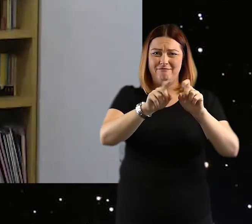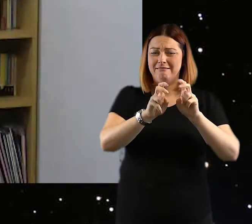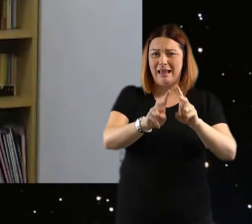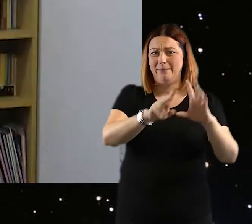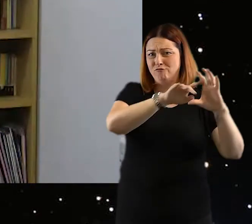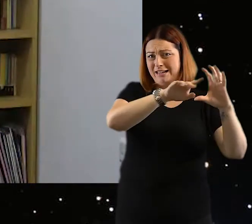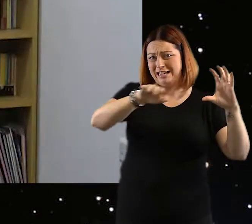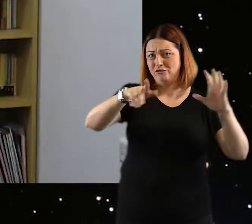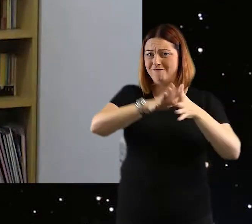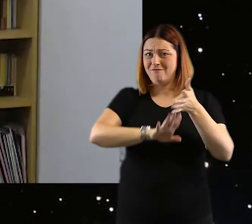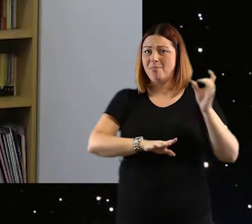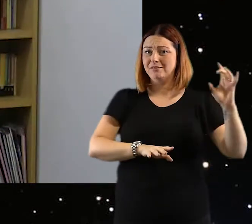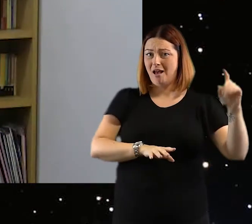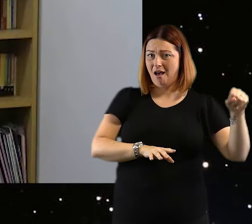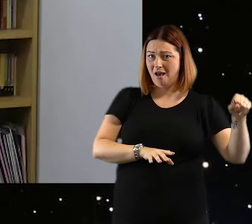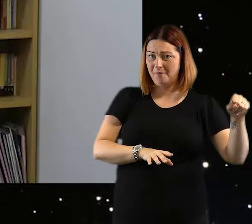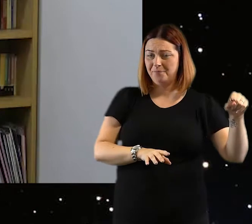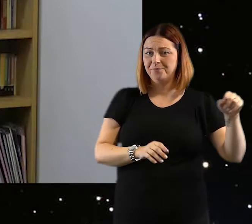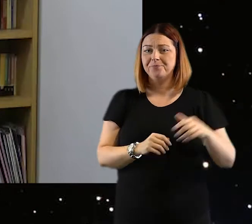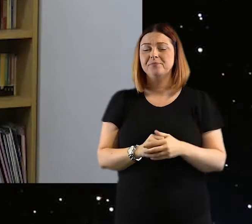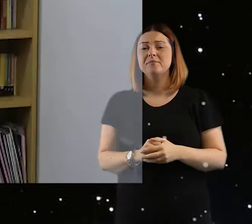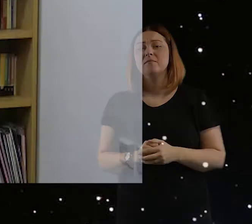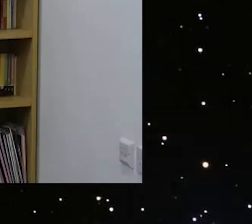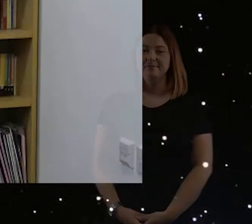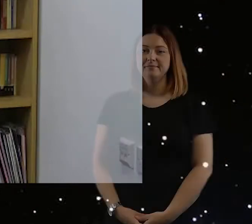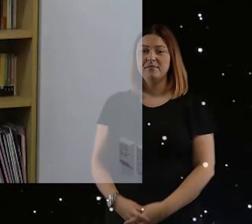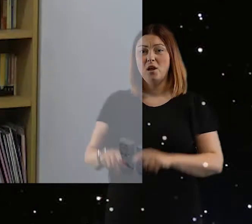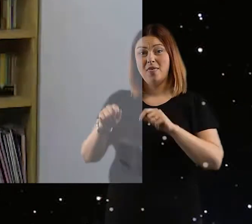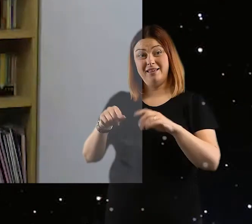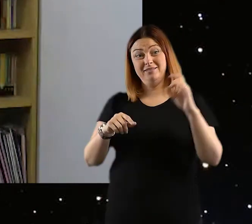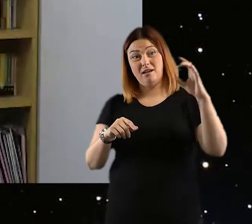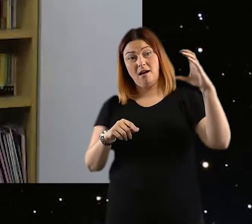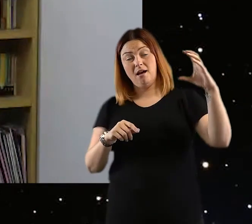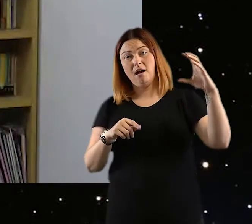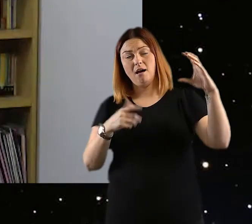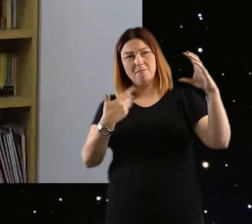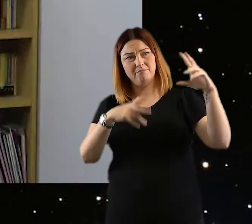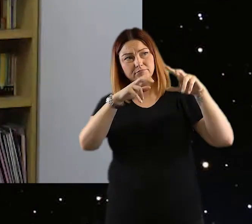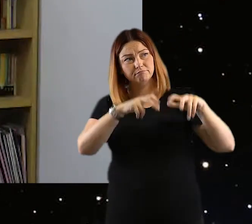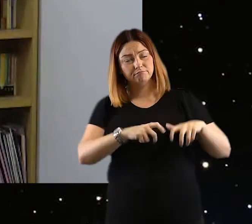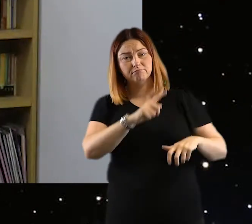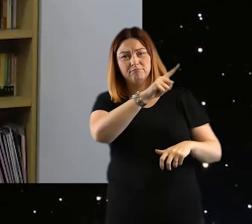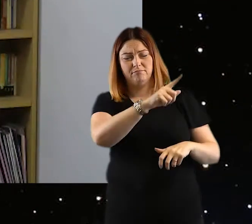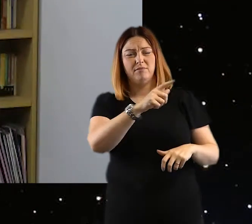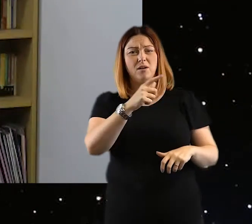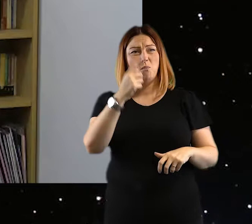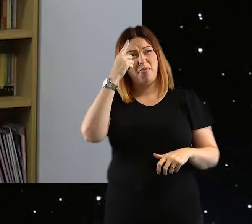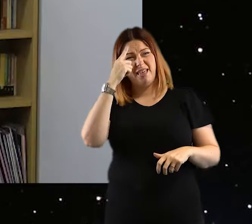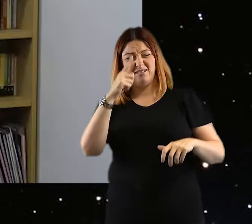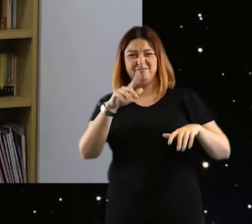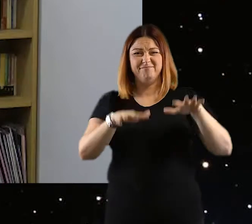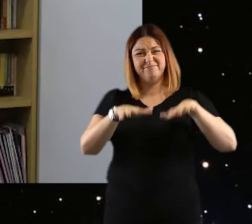and further type of radiation coming from these stars. So this star has actually been studied, and we find it to be about as active as the